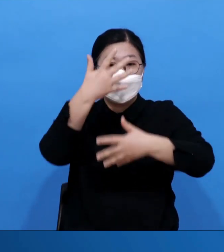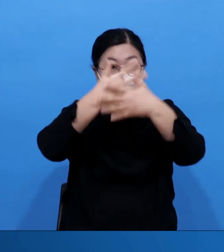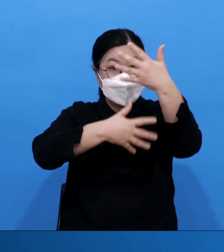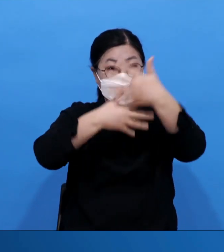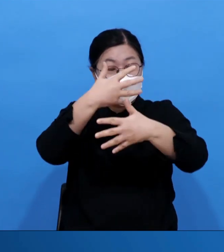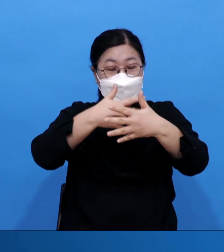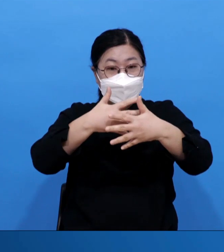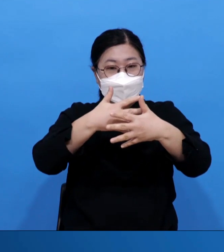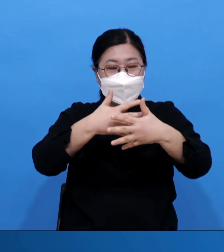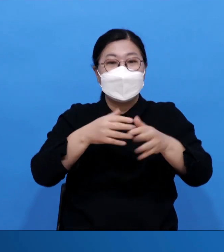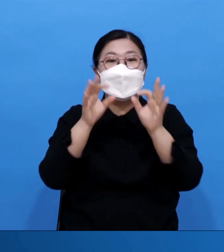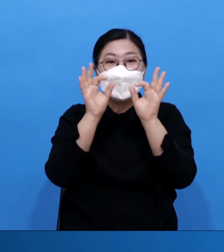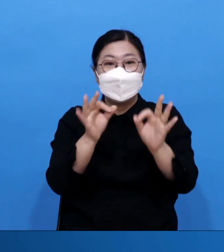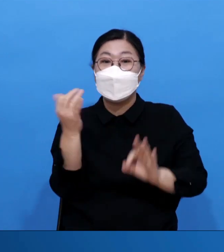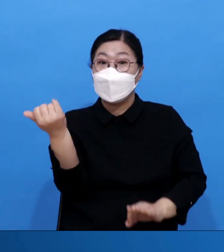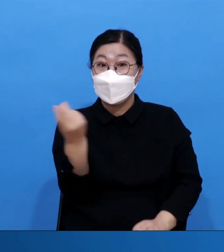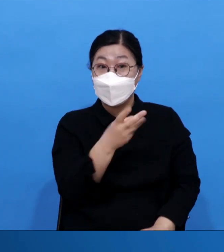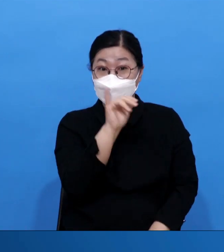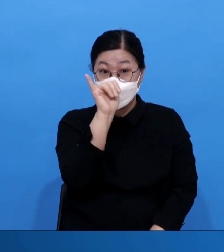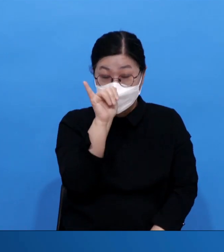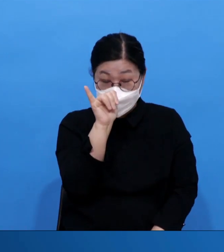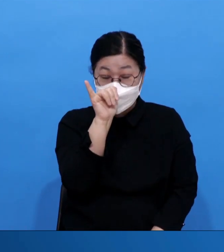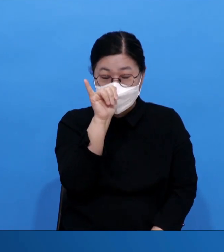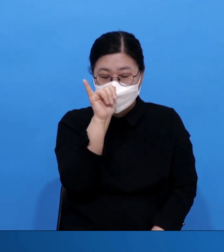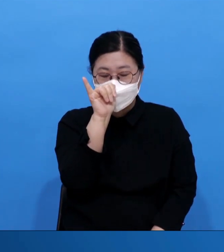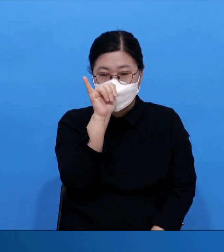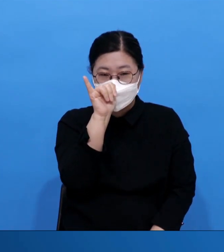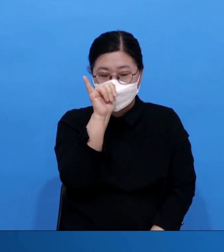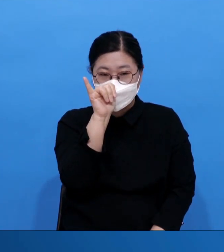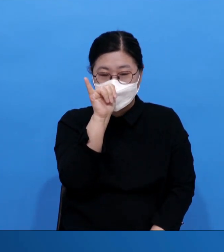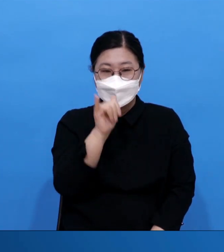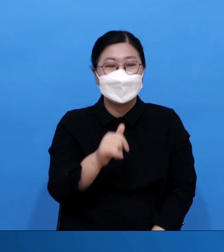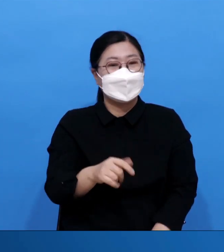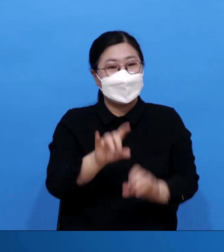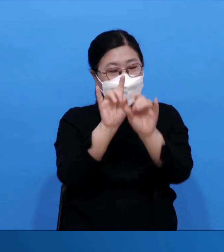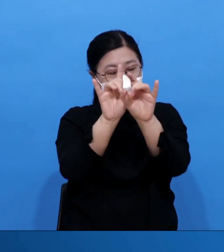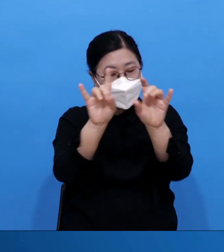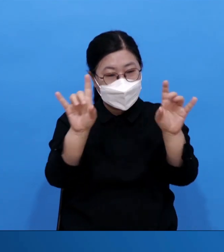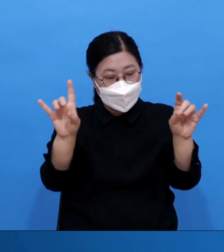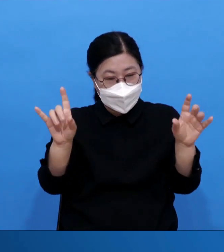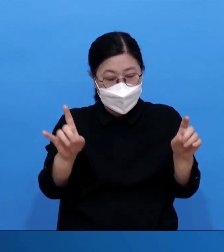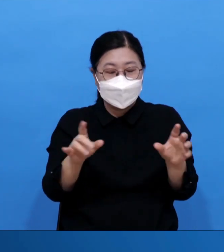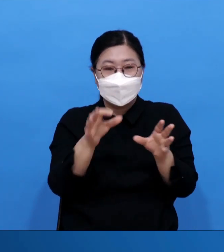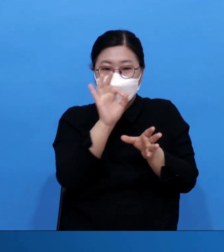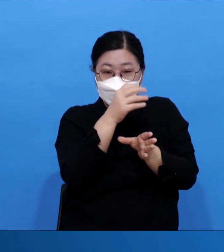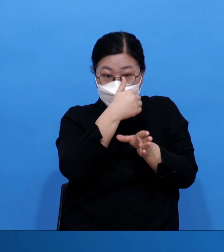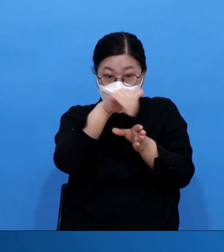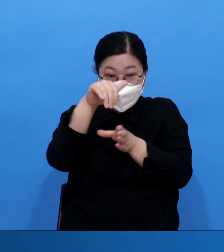number 505 as we give our offering to the Lord, and those who are participating online can give their offering to our online accounts.